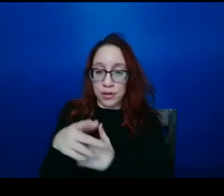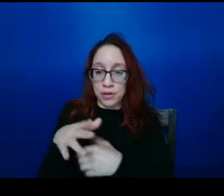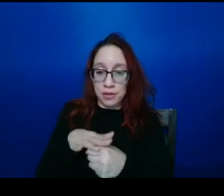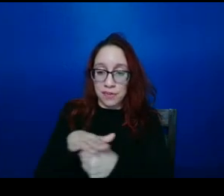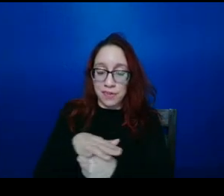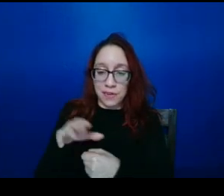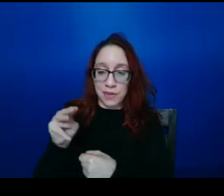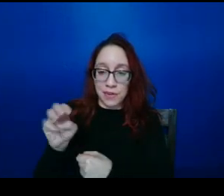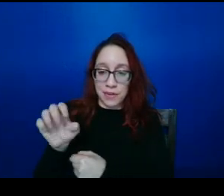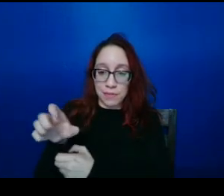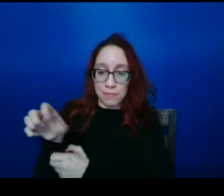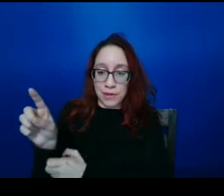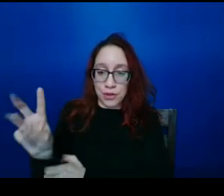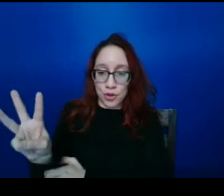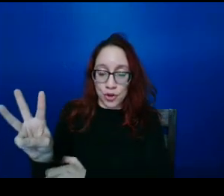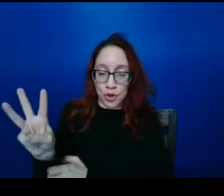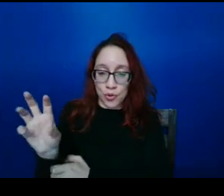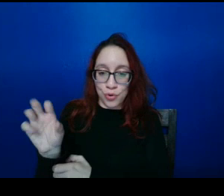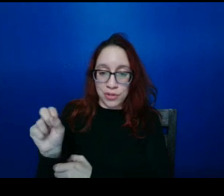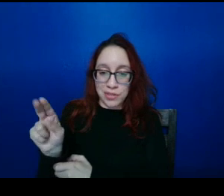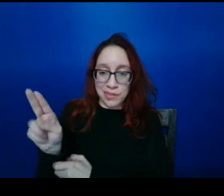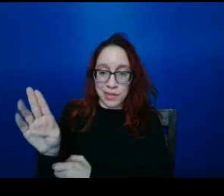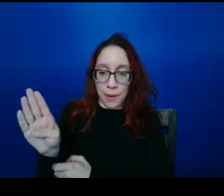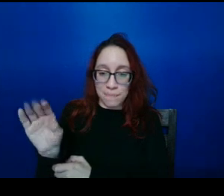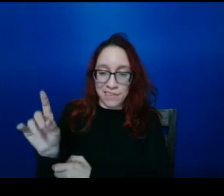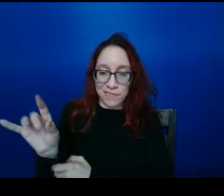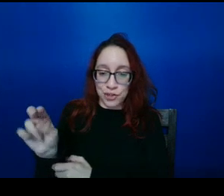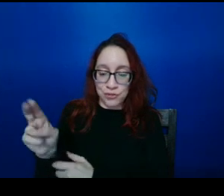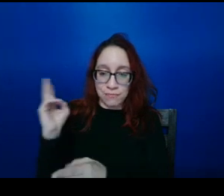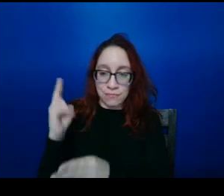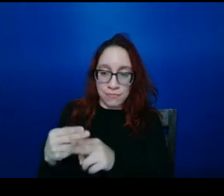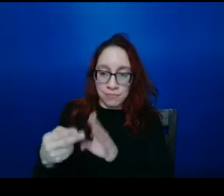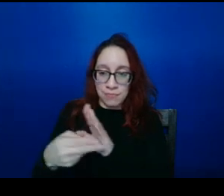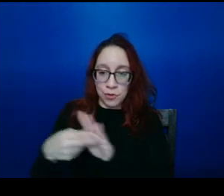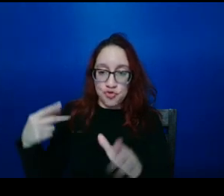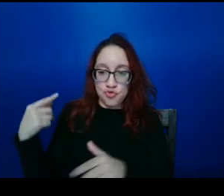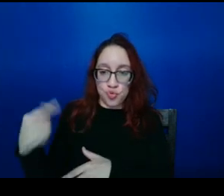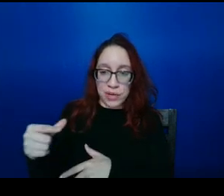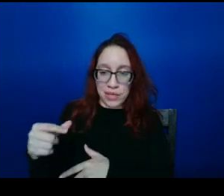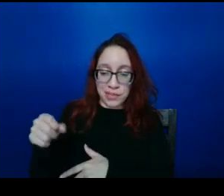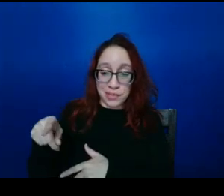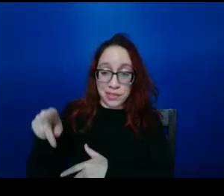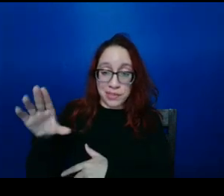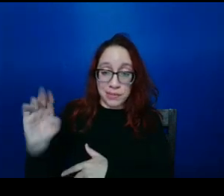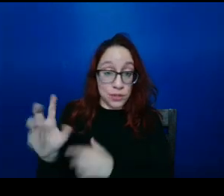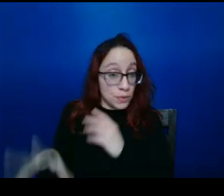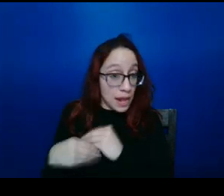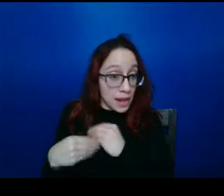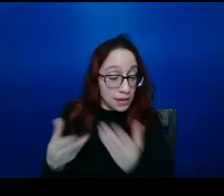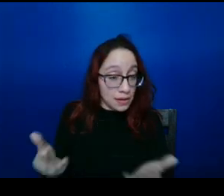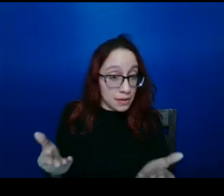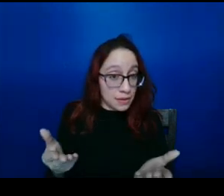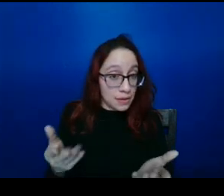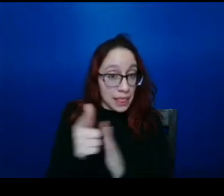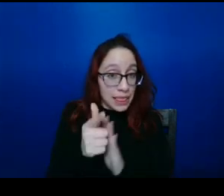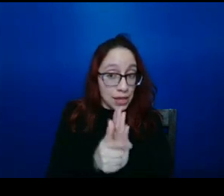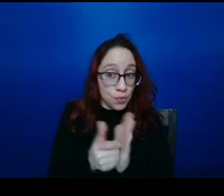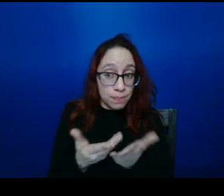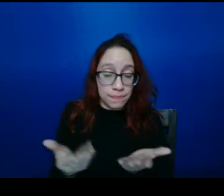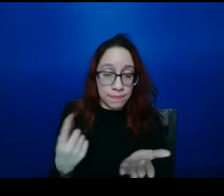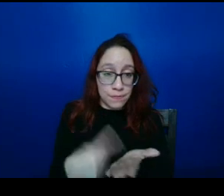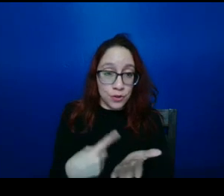the Meadows subdivision as green space. Council, do you want to add anything to this item? This is a legal matter.